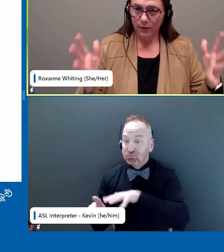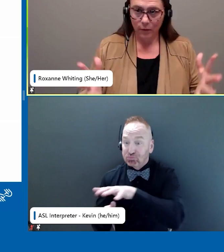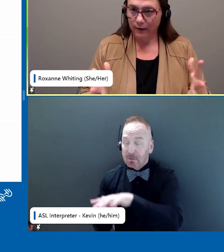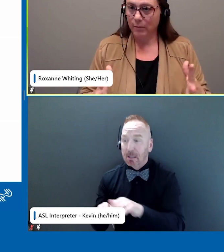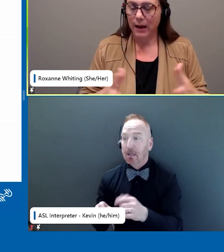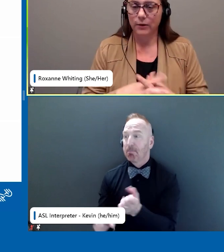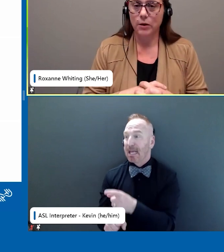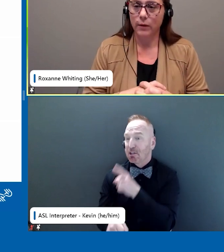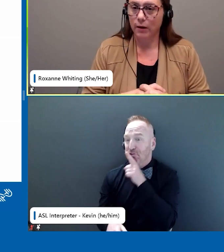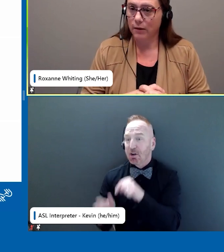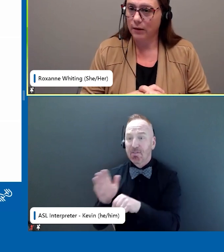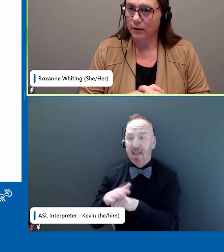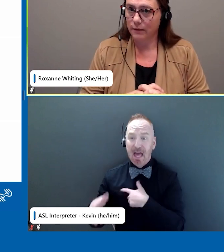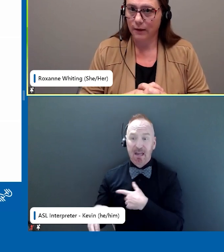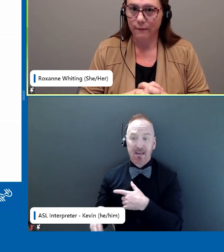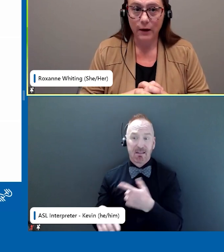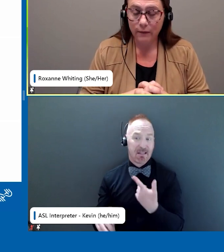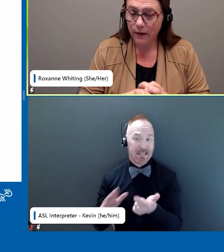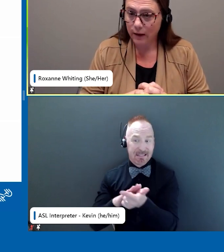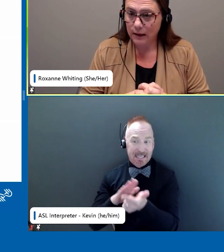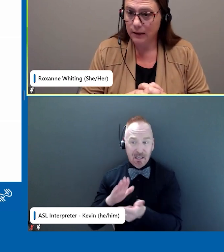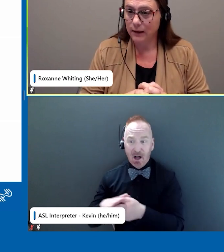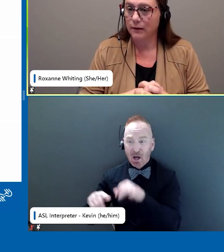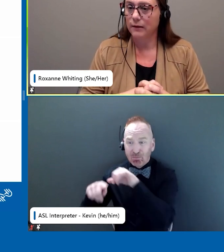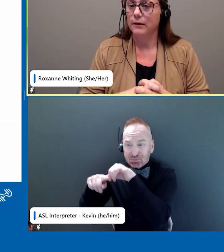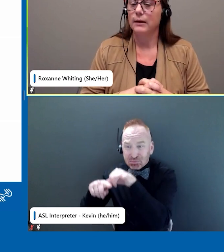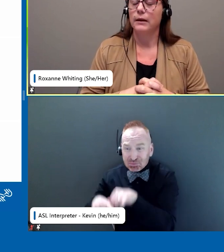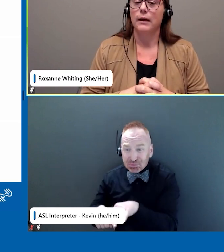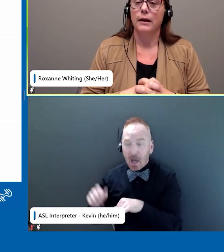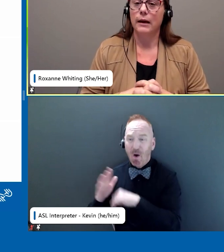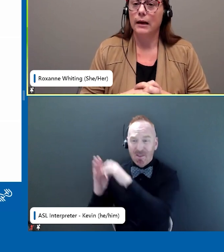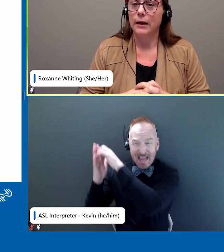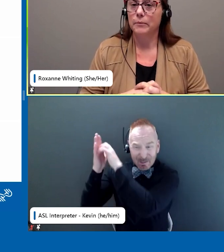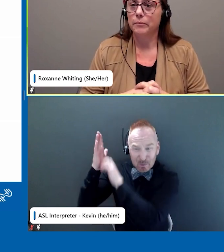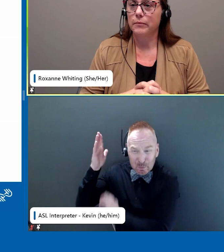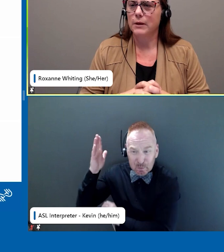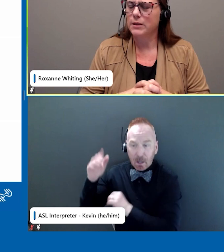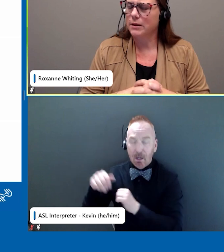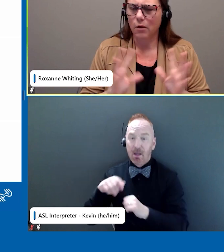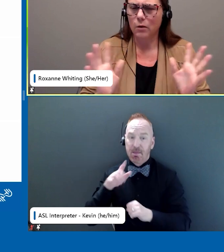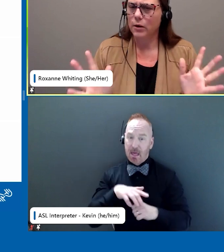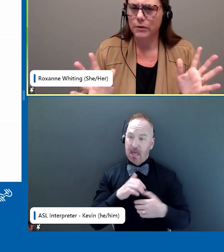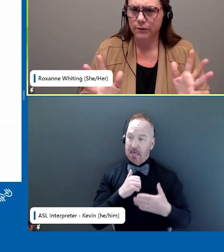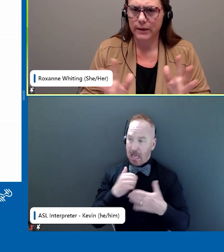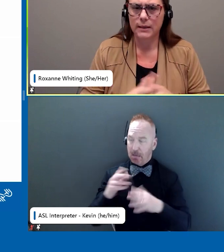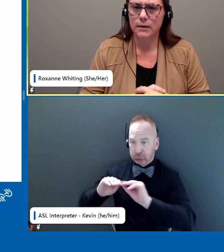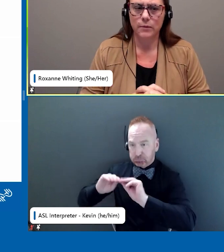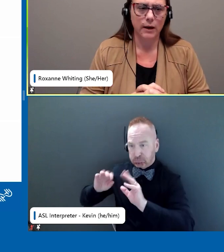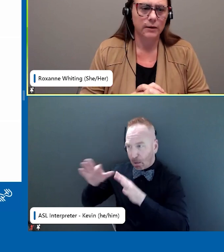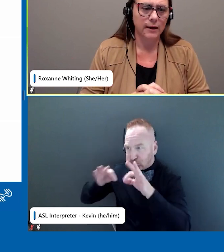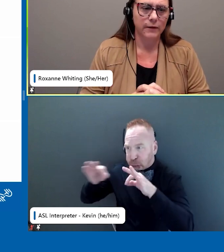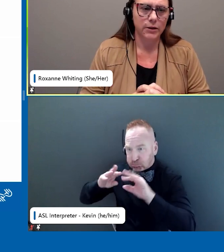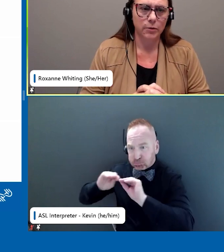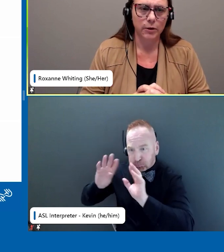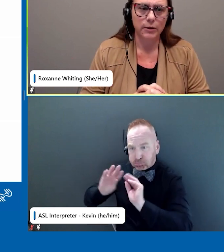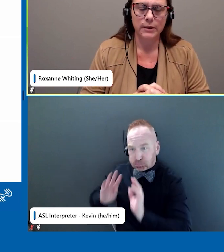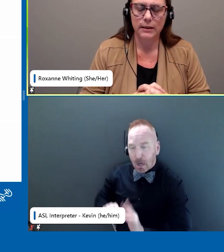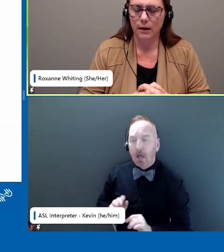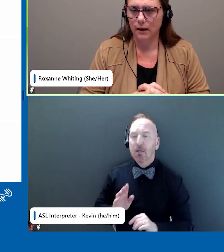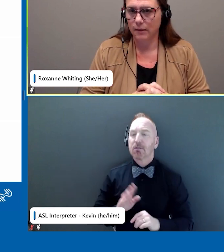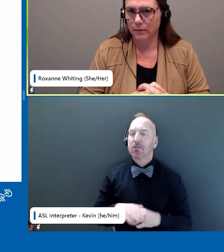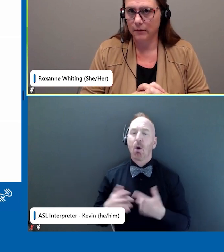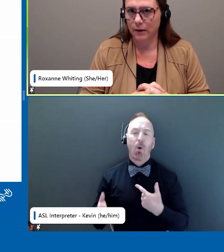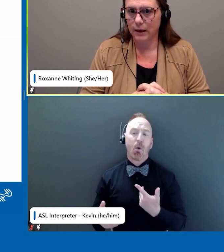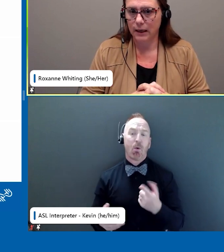of whatever matters going on are very, very clear. There's a whole host of reasons where deaf